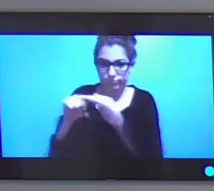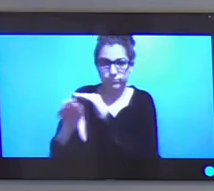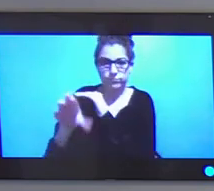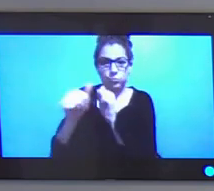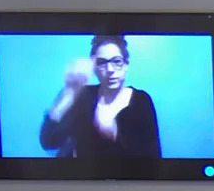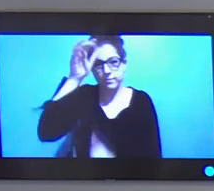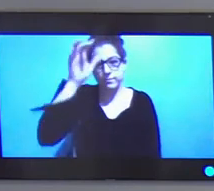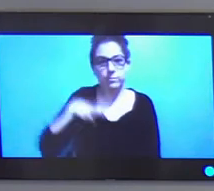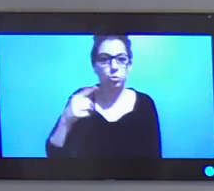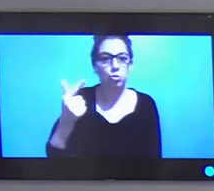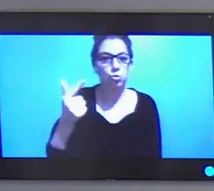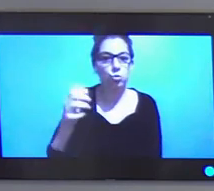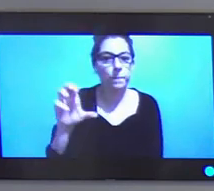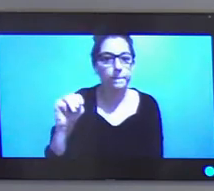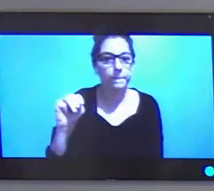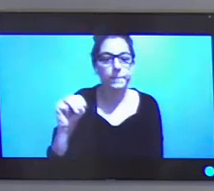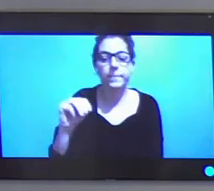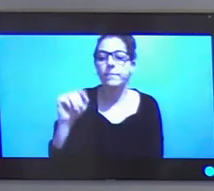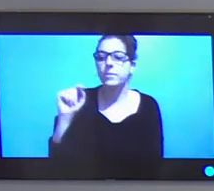of confusion.